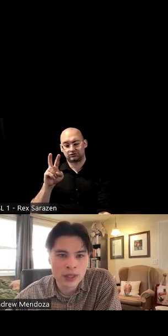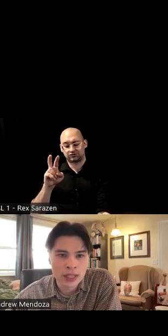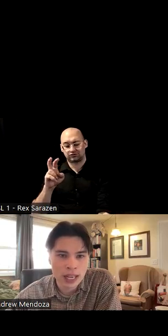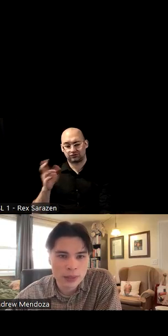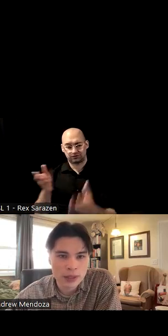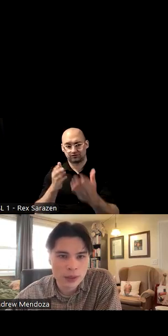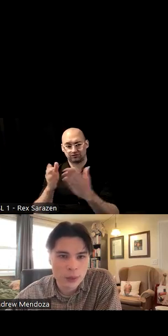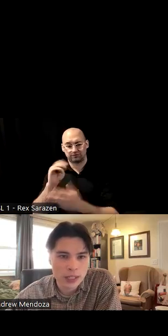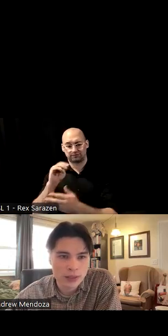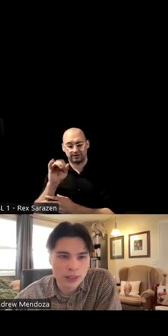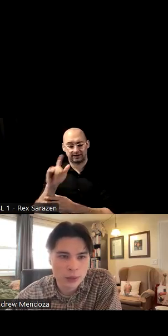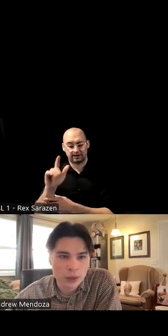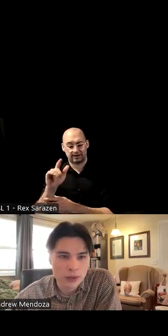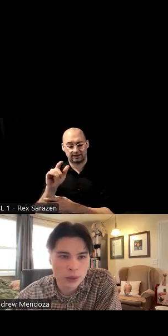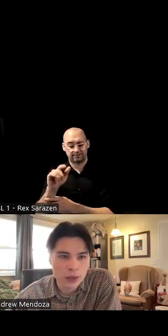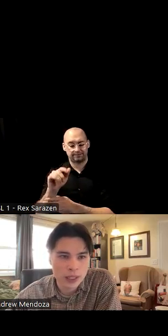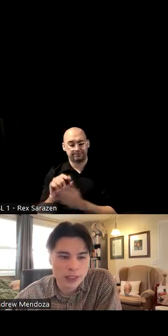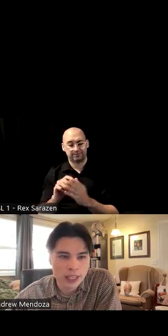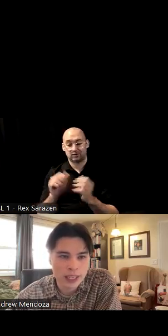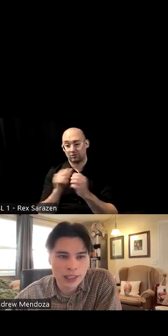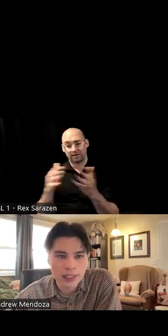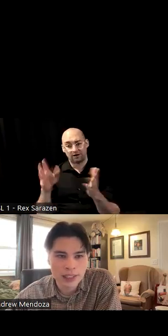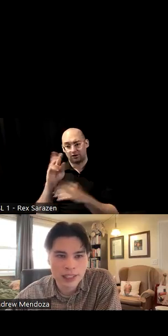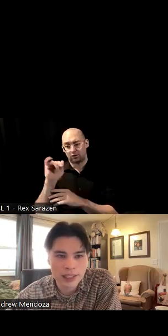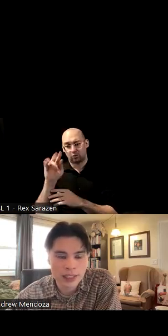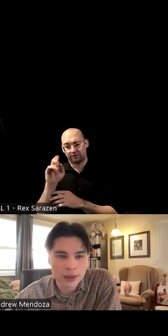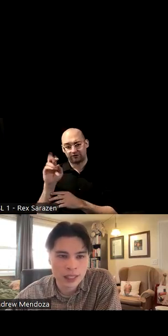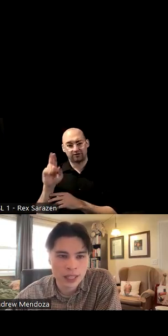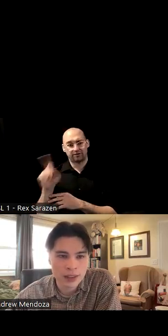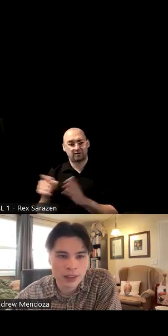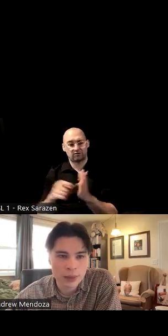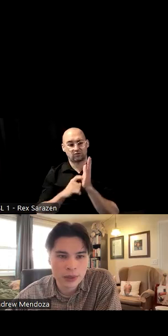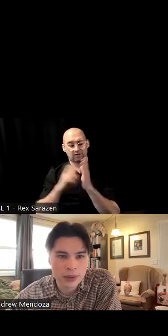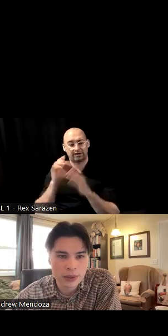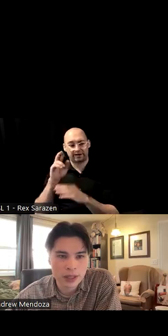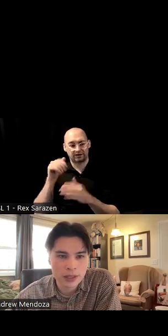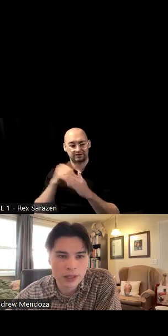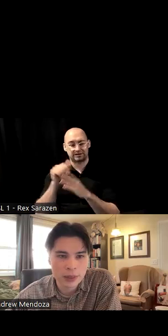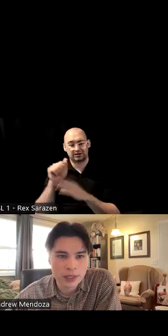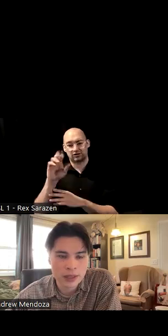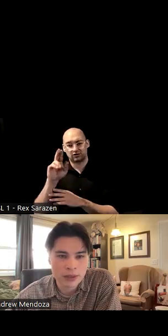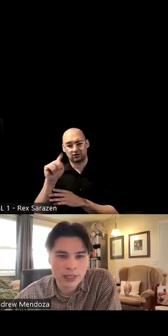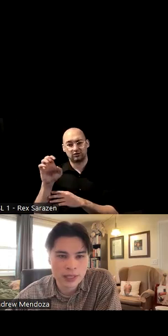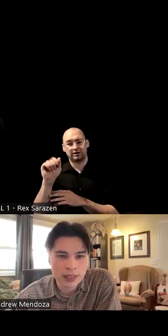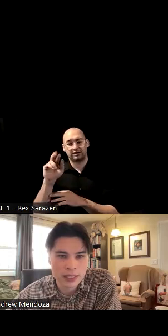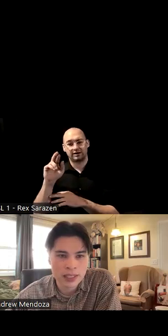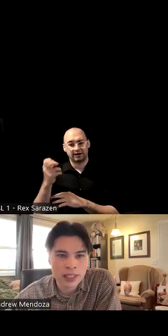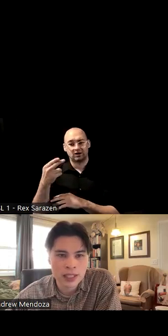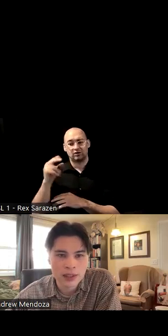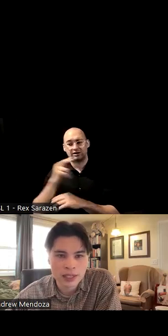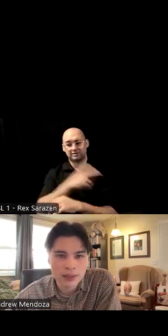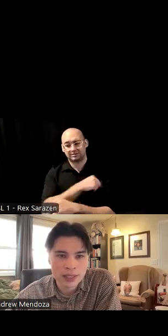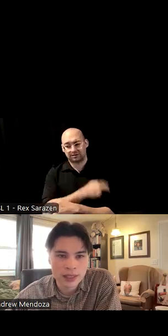who, absent the waiver, would require care in an acute care hospital, a subacute